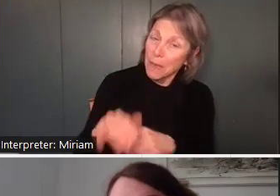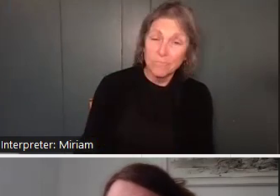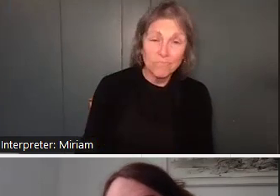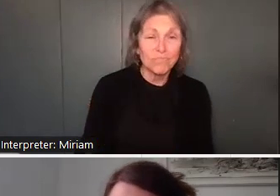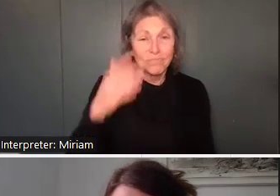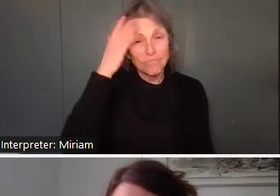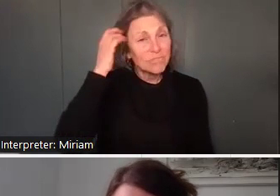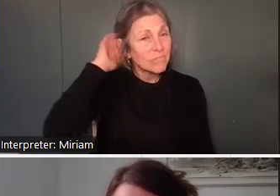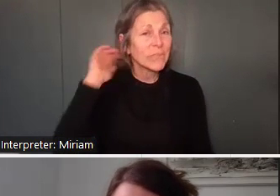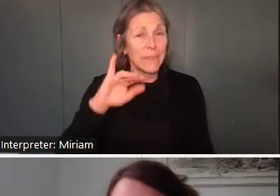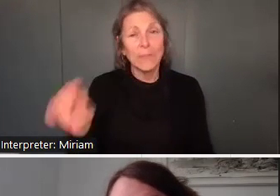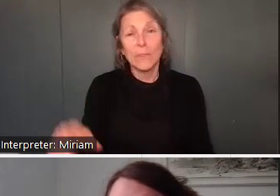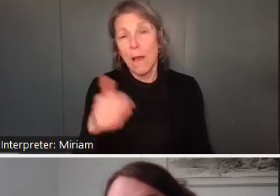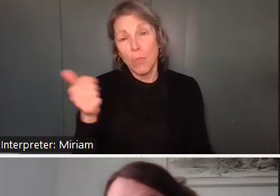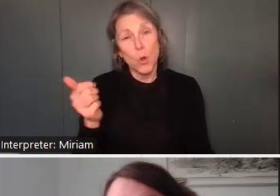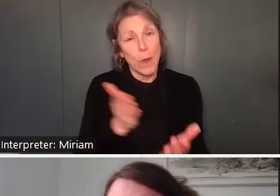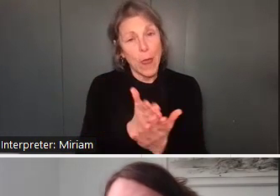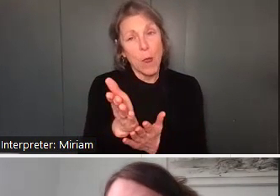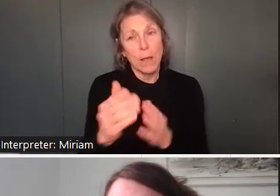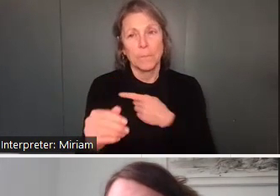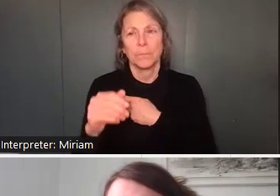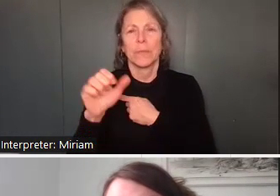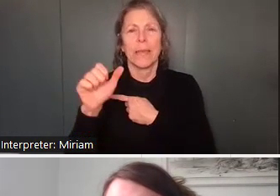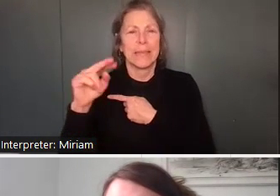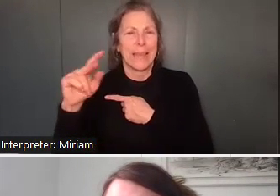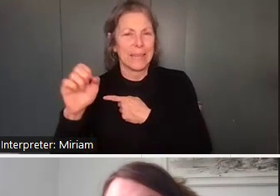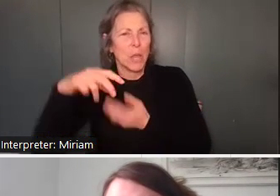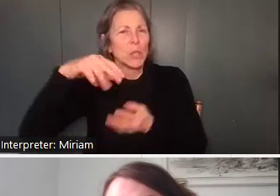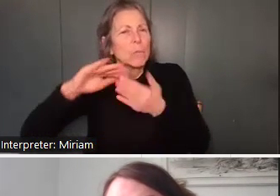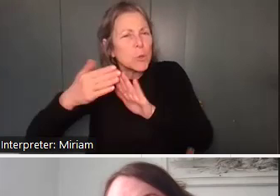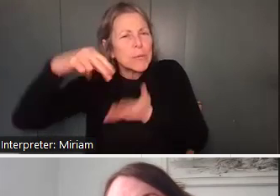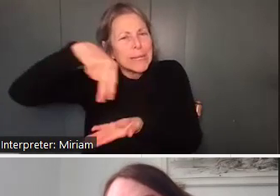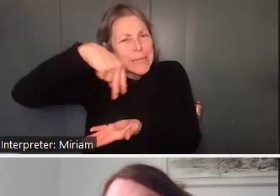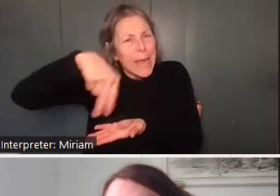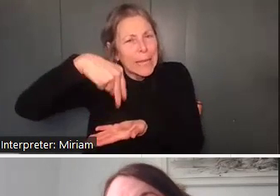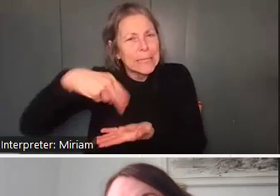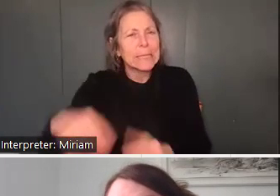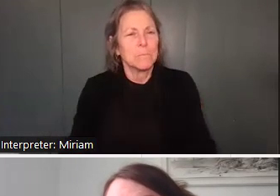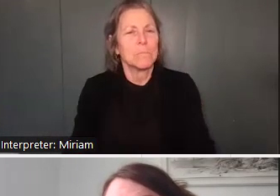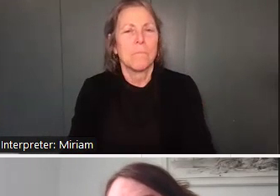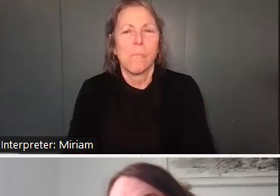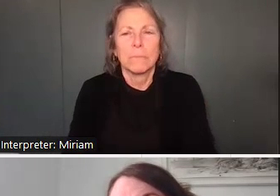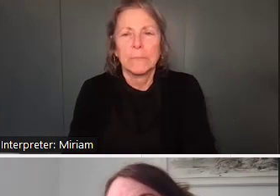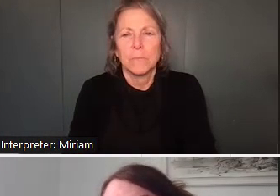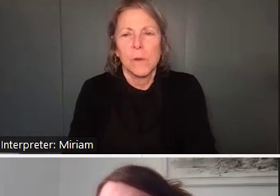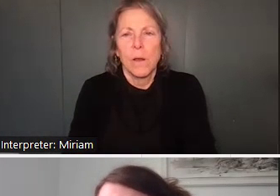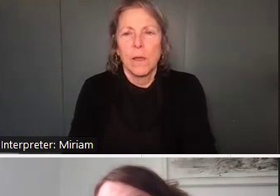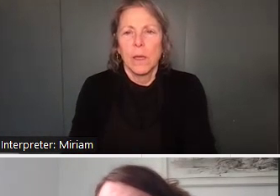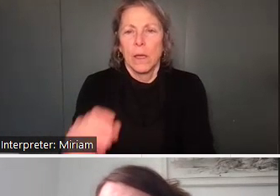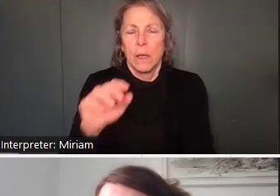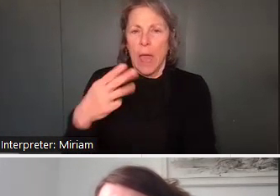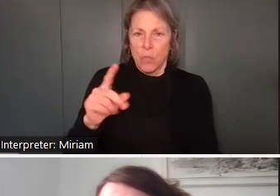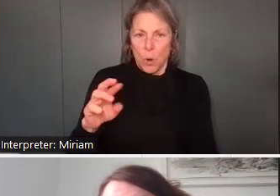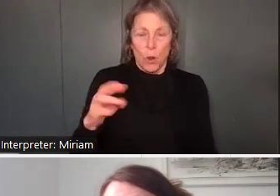area. Yeah, Community dance. yeah. So it's interesting. Nydia